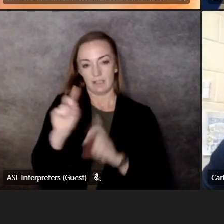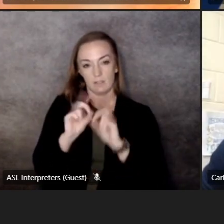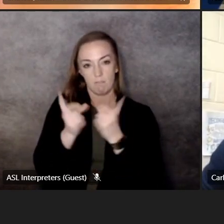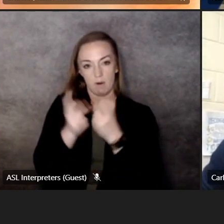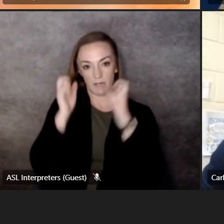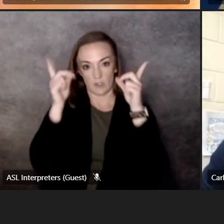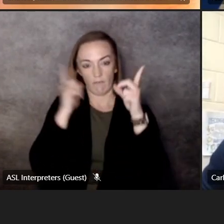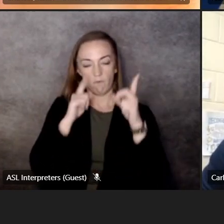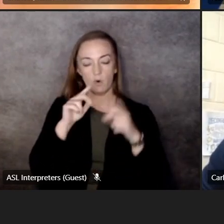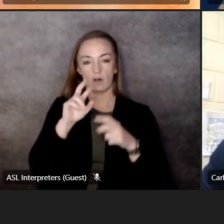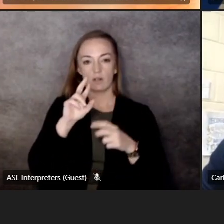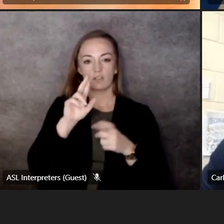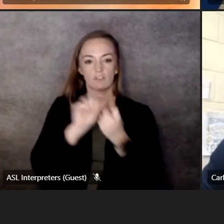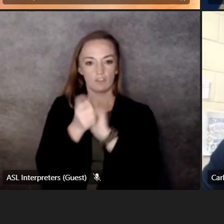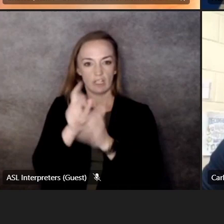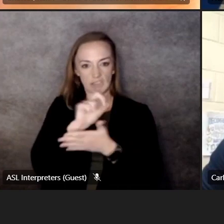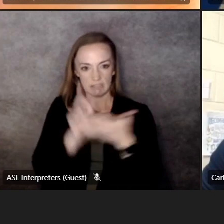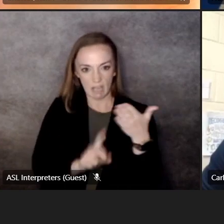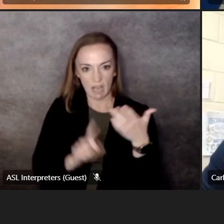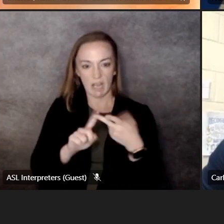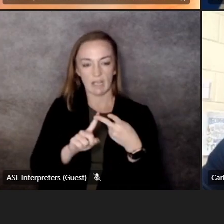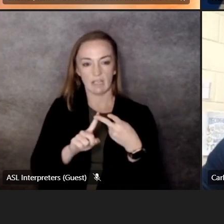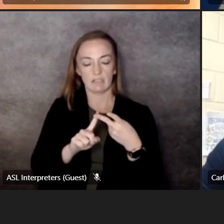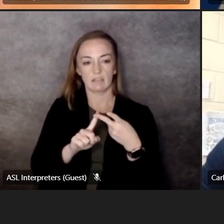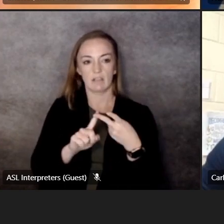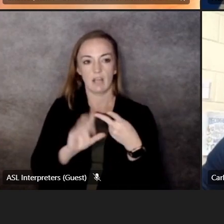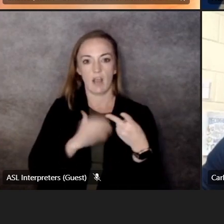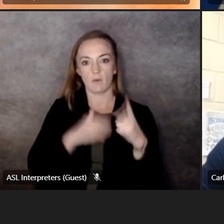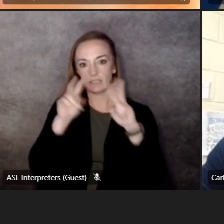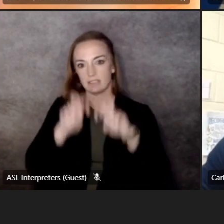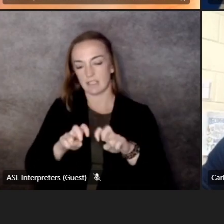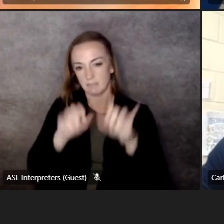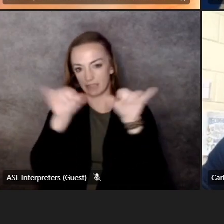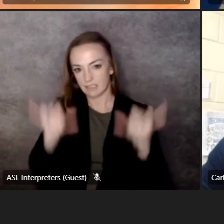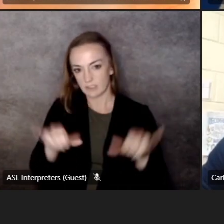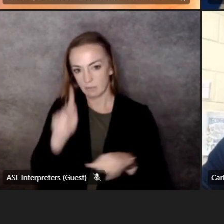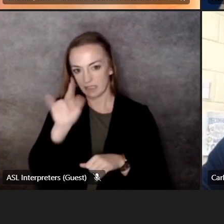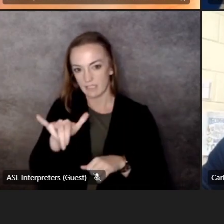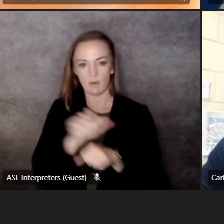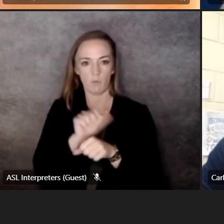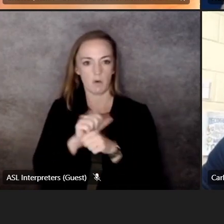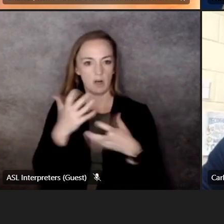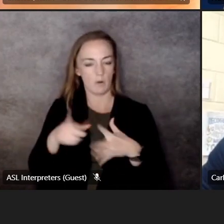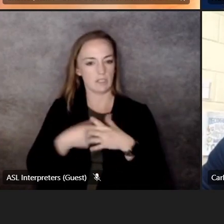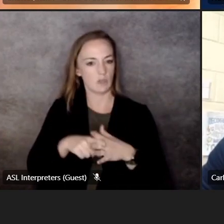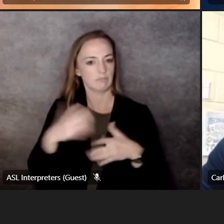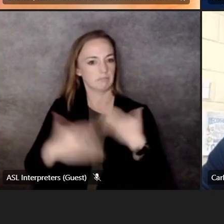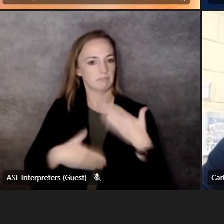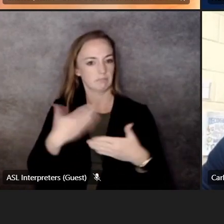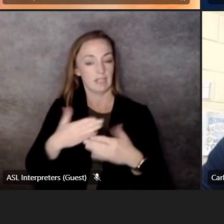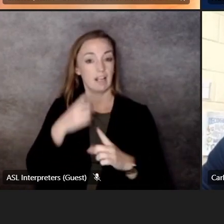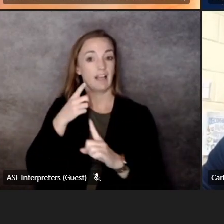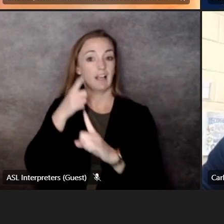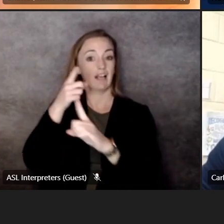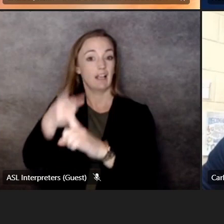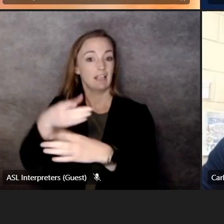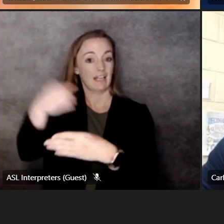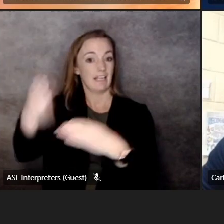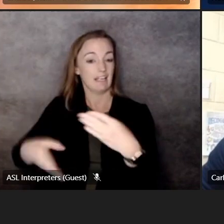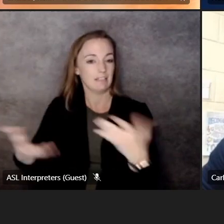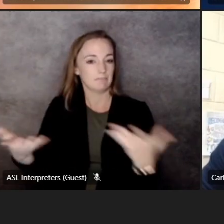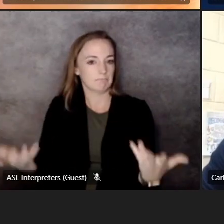relook at our assessment systems in Kentucky. So that work is well underway. I don't know where it's going to end up, but I would like to see it. And I